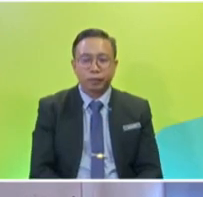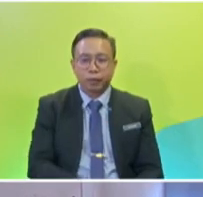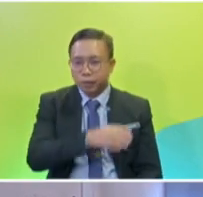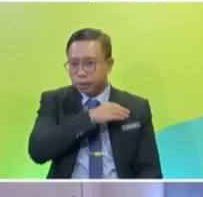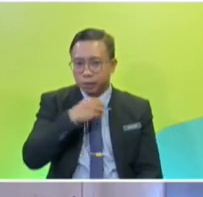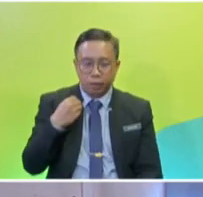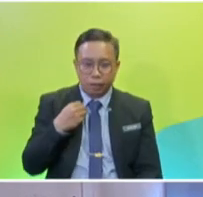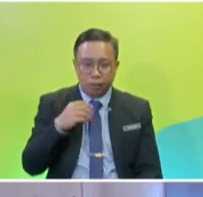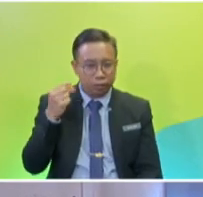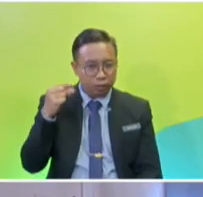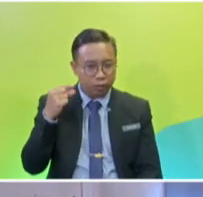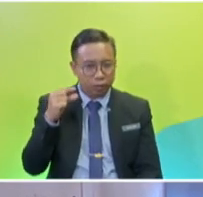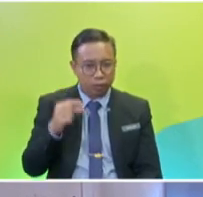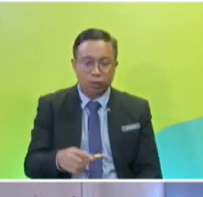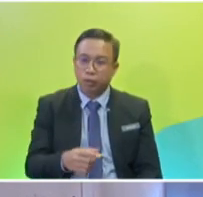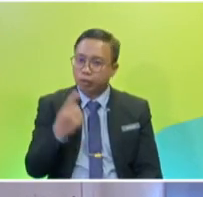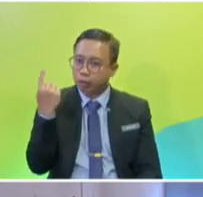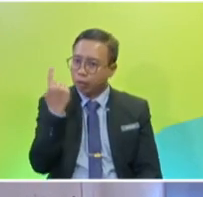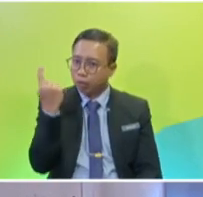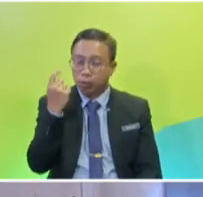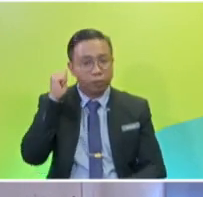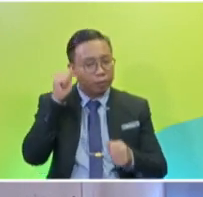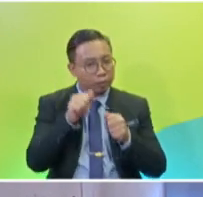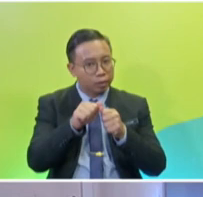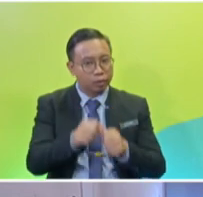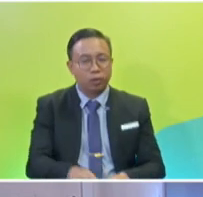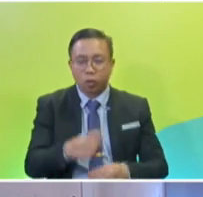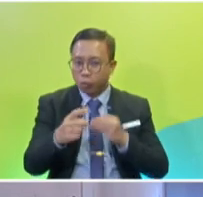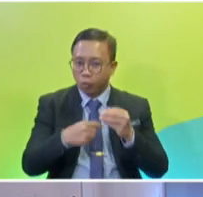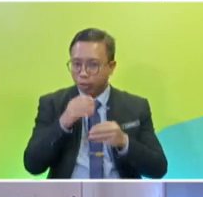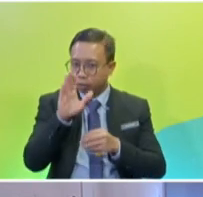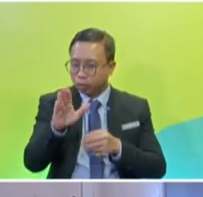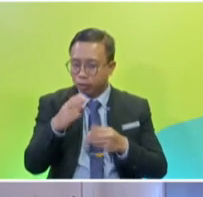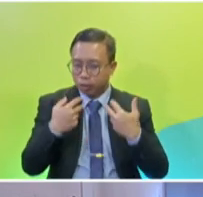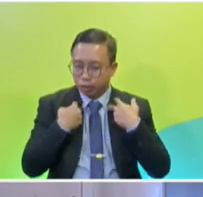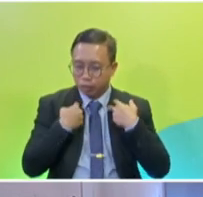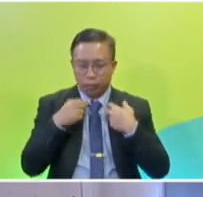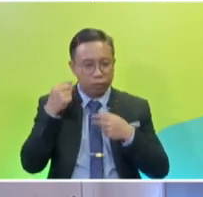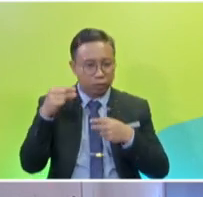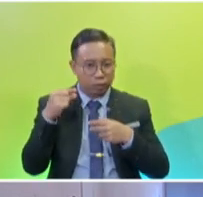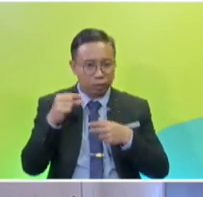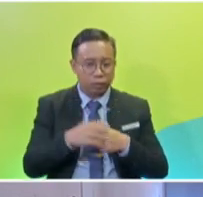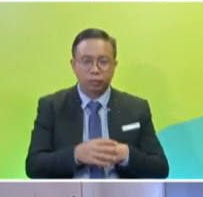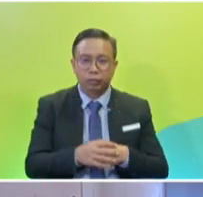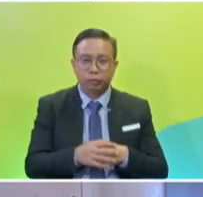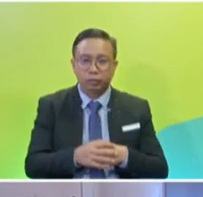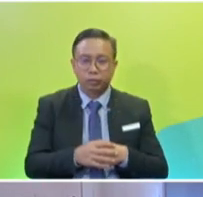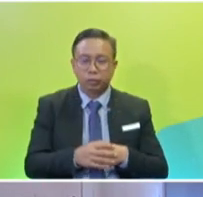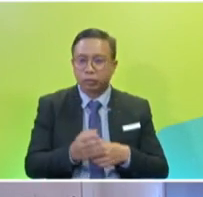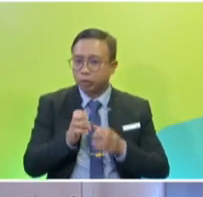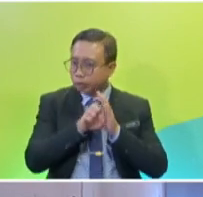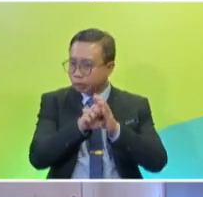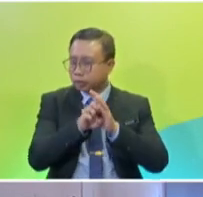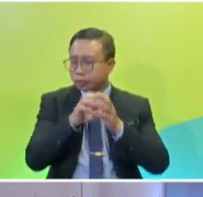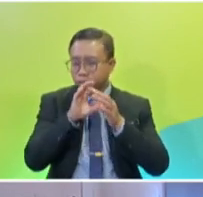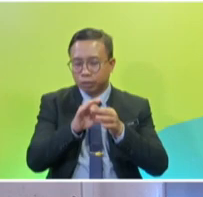will be green. Now, always remember, girls, boys, viewers out there, when you have green, modal verb is compulsory. So this is an example of a